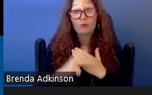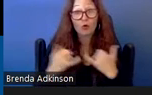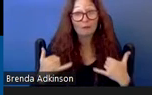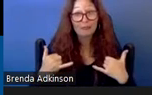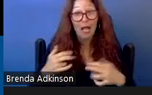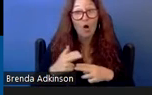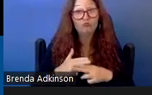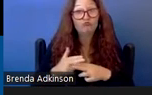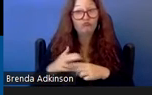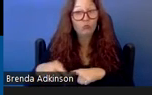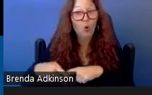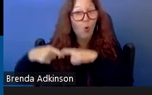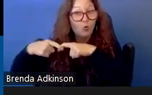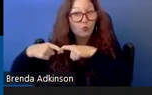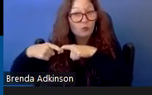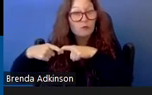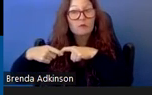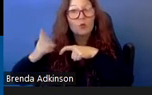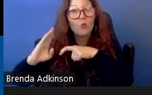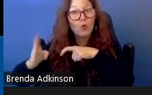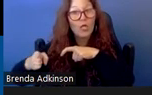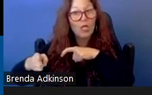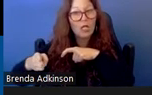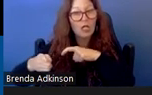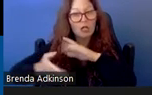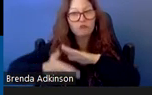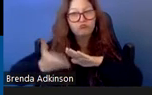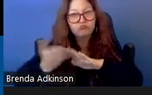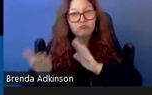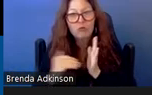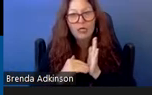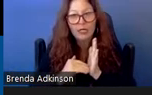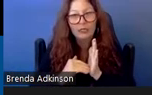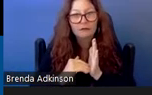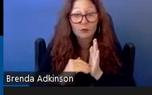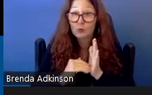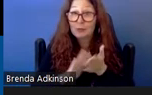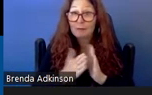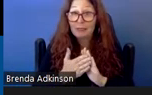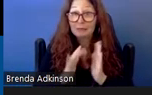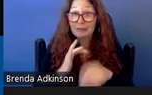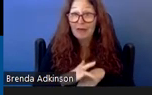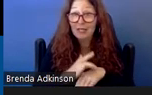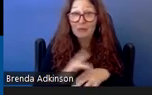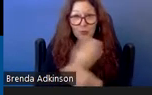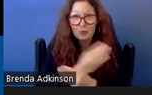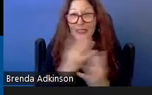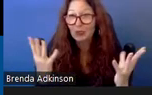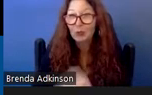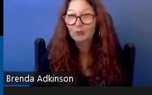working diligently to get it back online, and we'll keep everyone posted as it becomes available again.